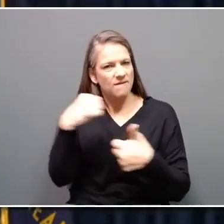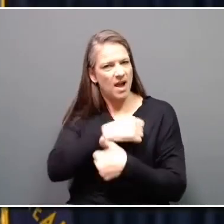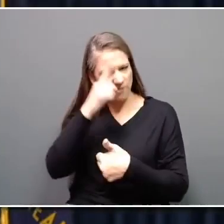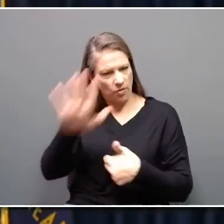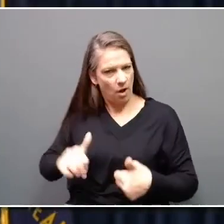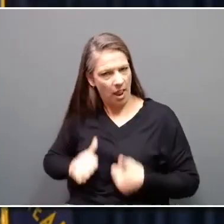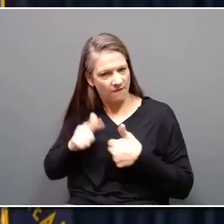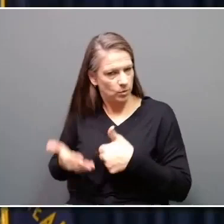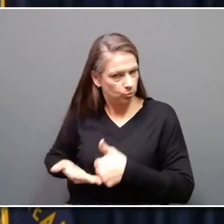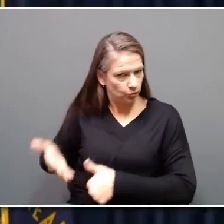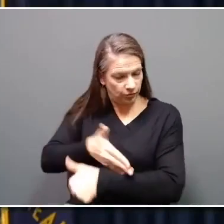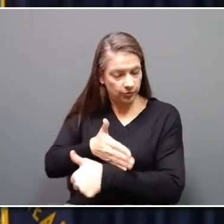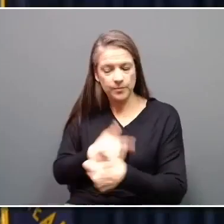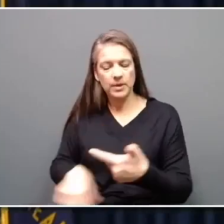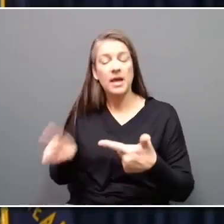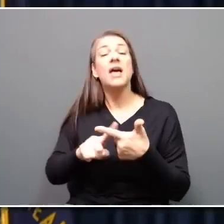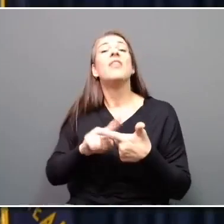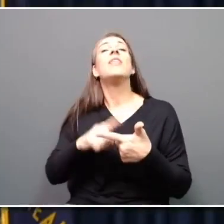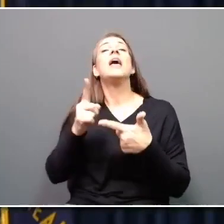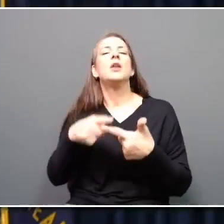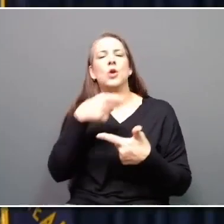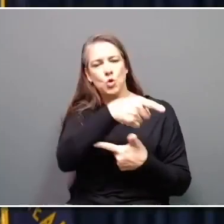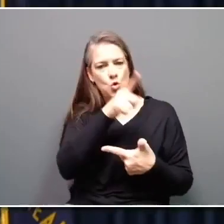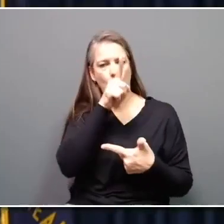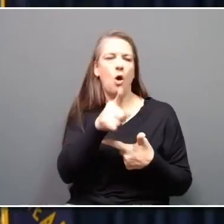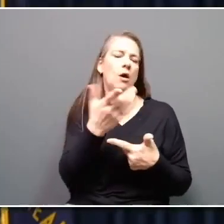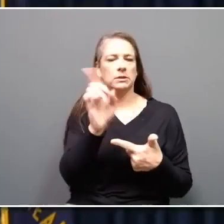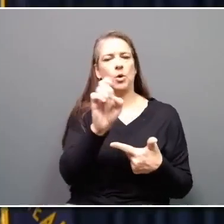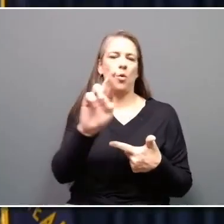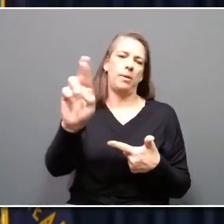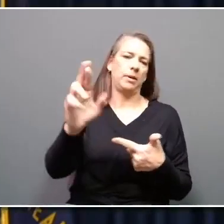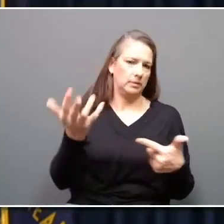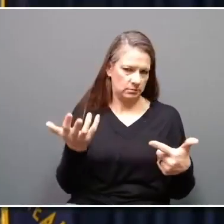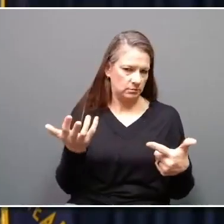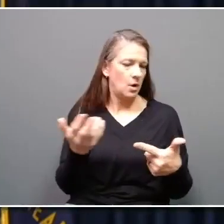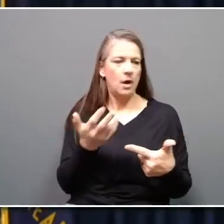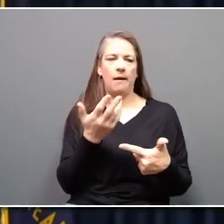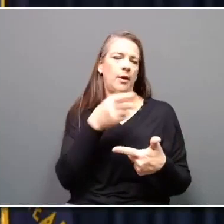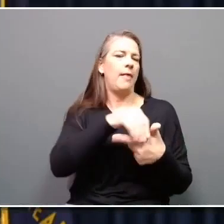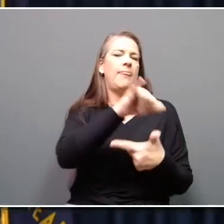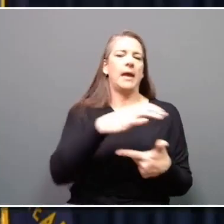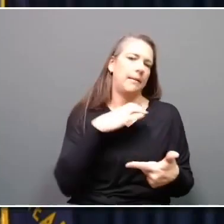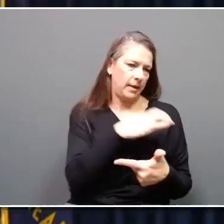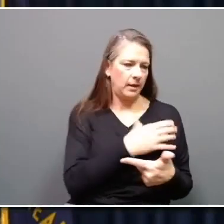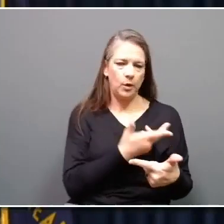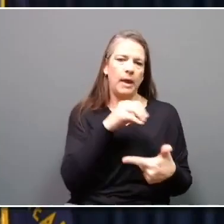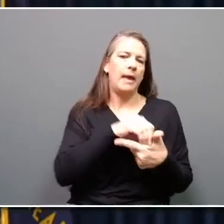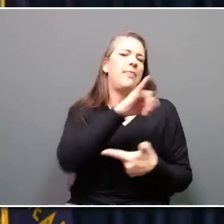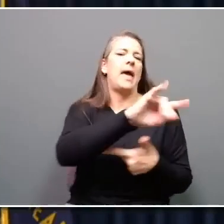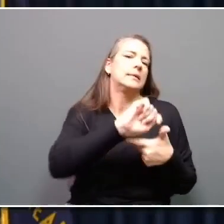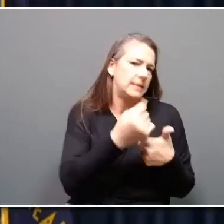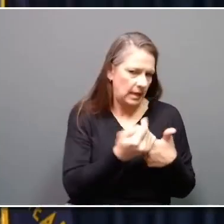only secondarily be members of a party, members of a committee, part of a team, that their first thing is to